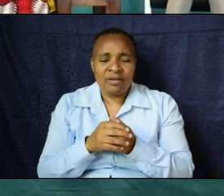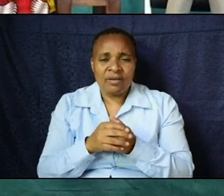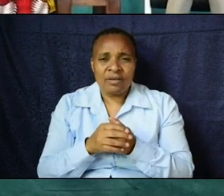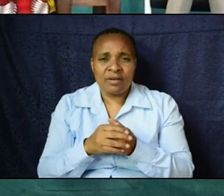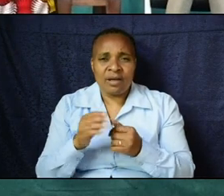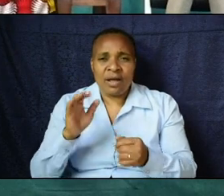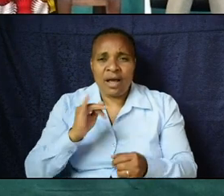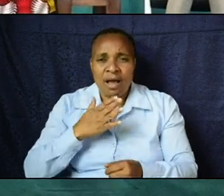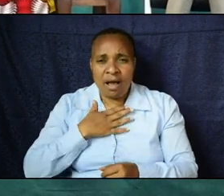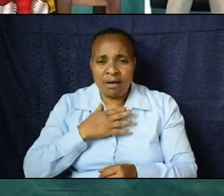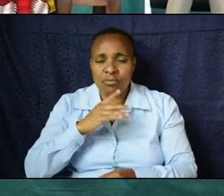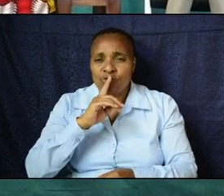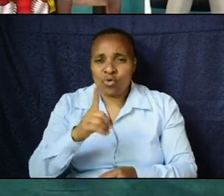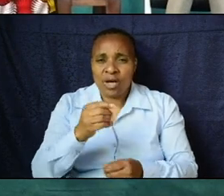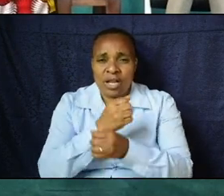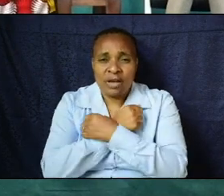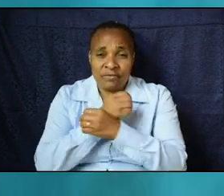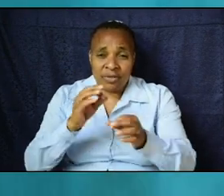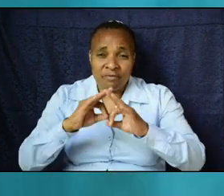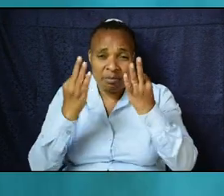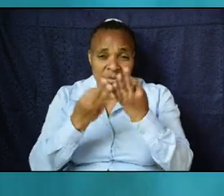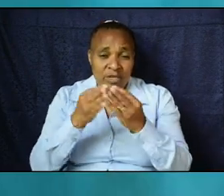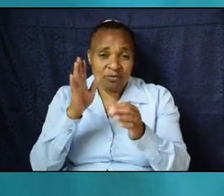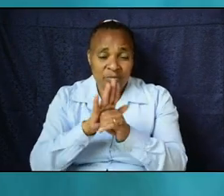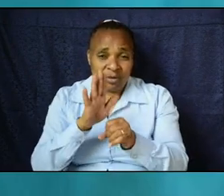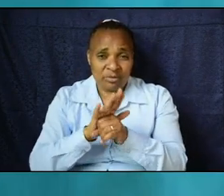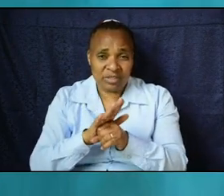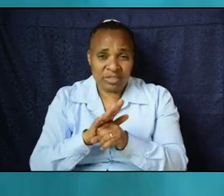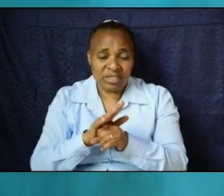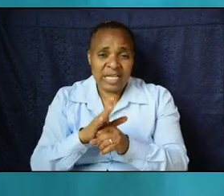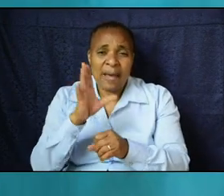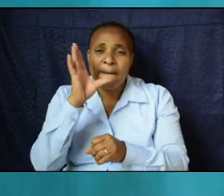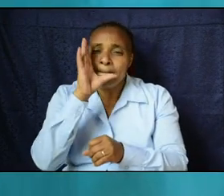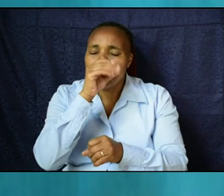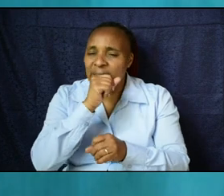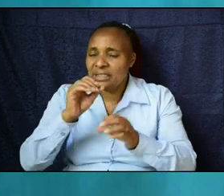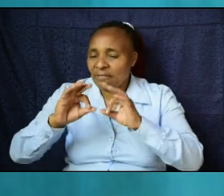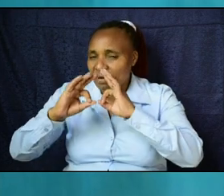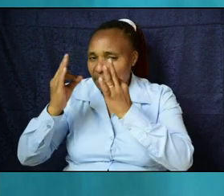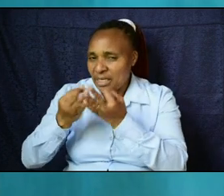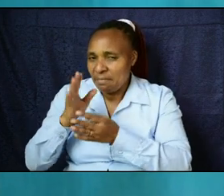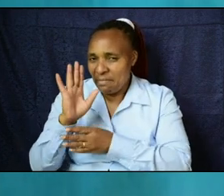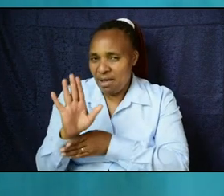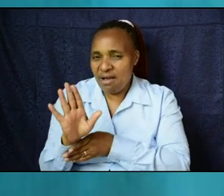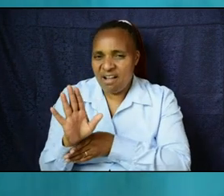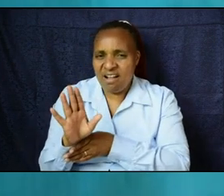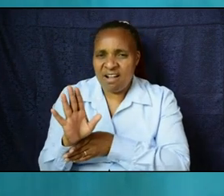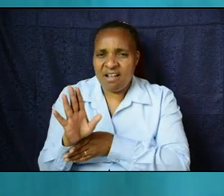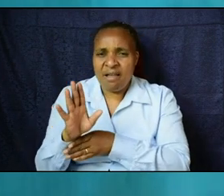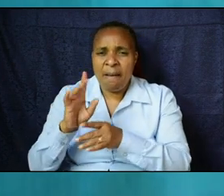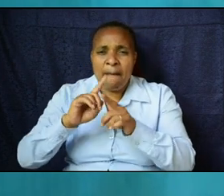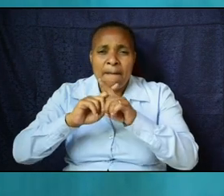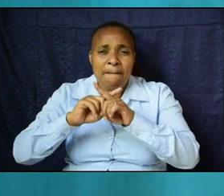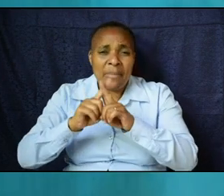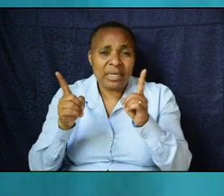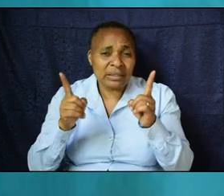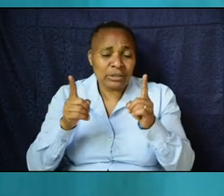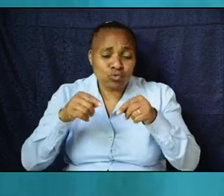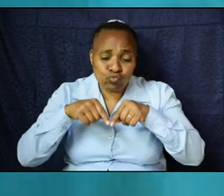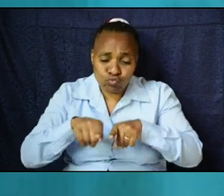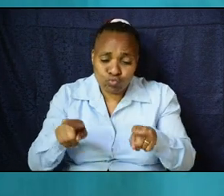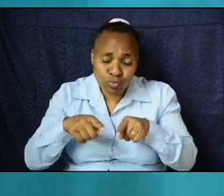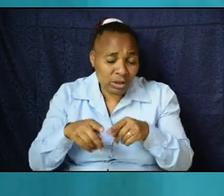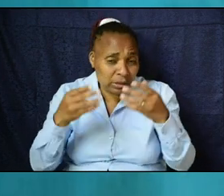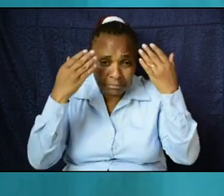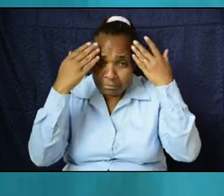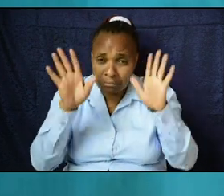I'm sure he loved his family very much. Mm-hmm. And he really missed his family. Mm-hmm. But he couldn't trace the roots now